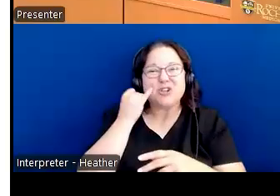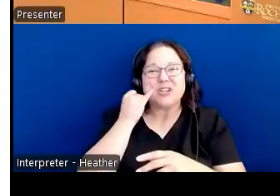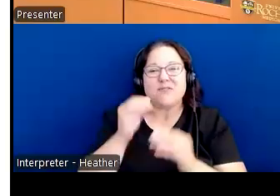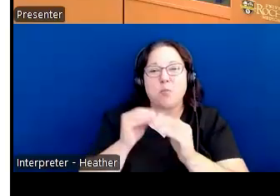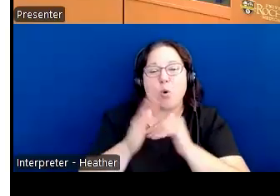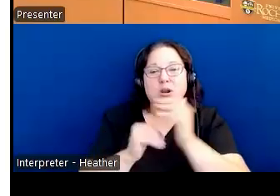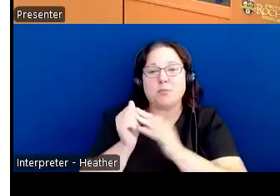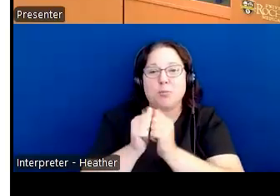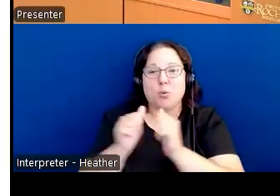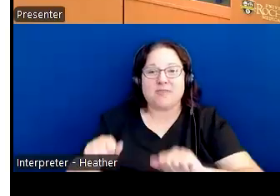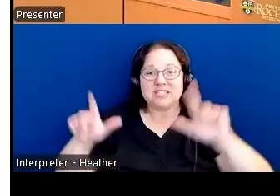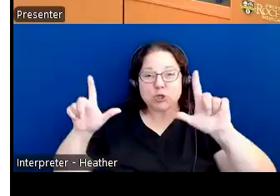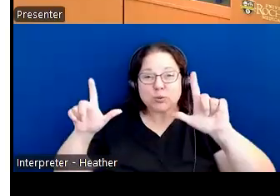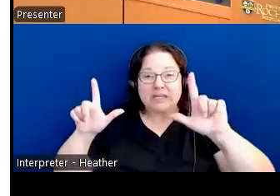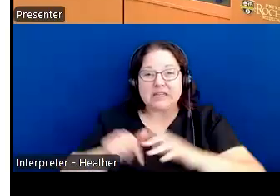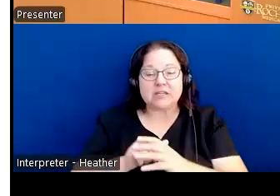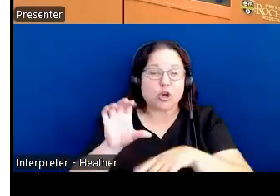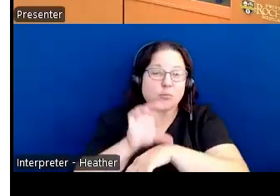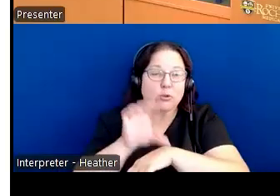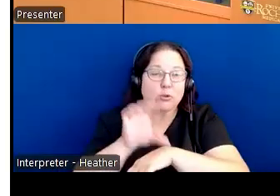Yes. Oh, sorry. Yes. Thank you for that question.